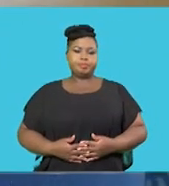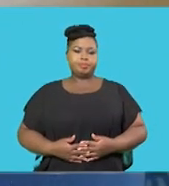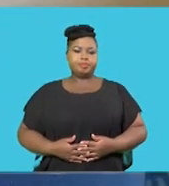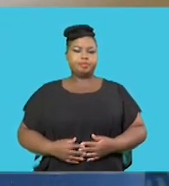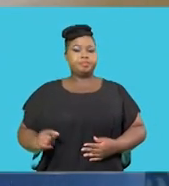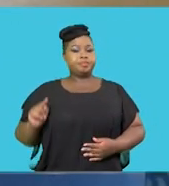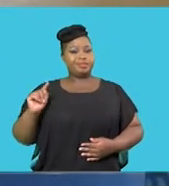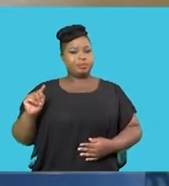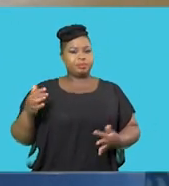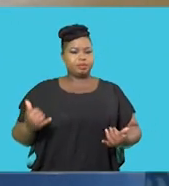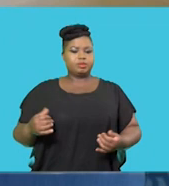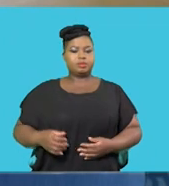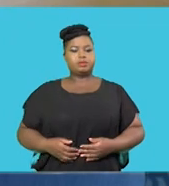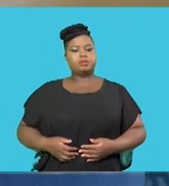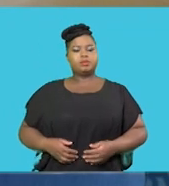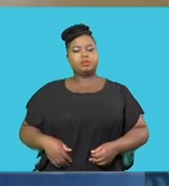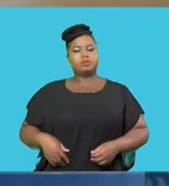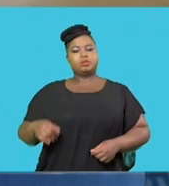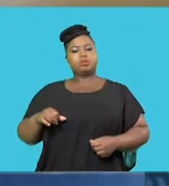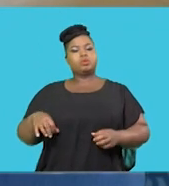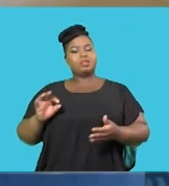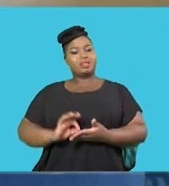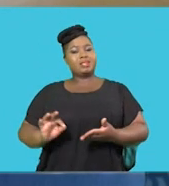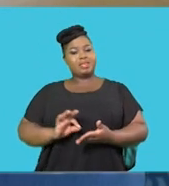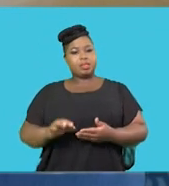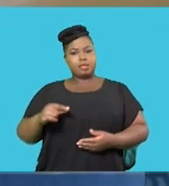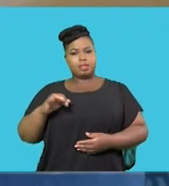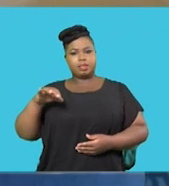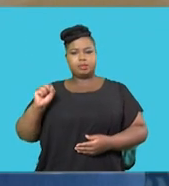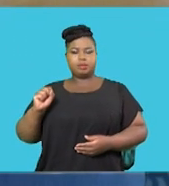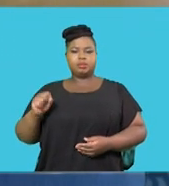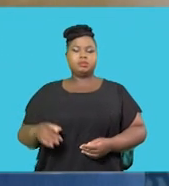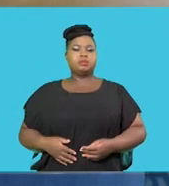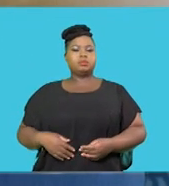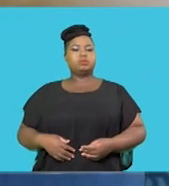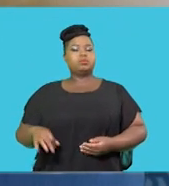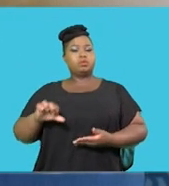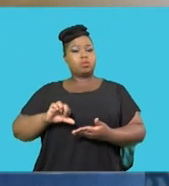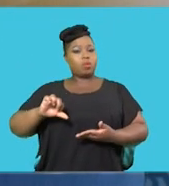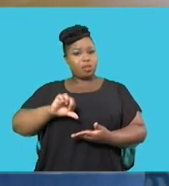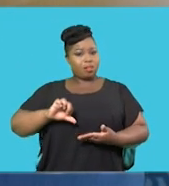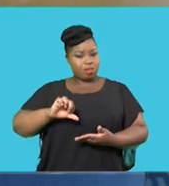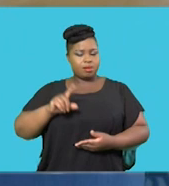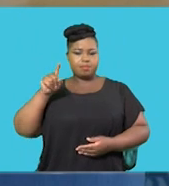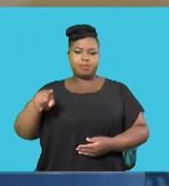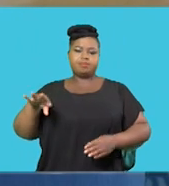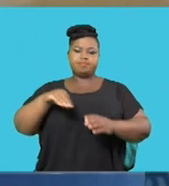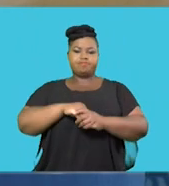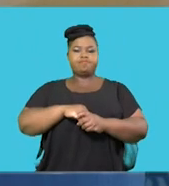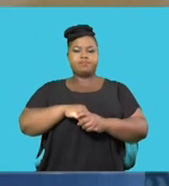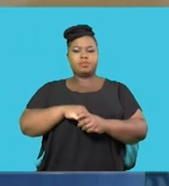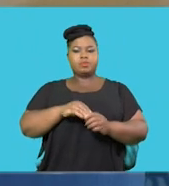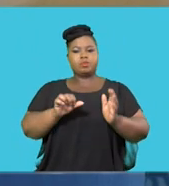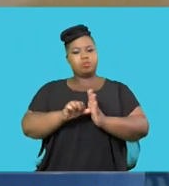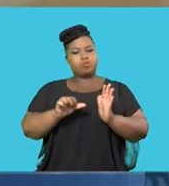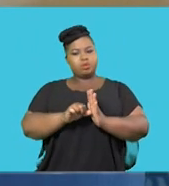this case, cleaner fossil fuels, this is coal, gas, liquid fuels, must play a key